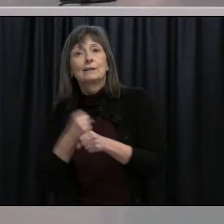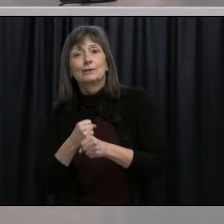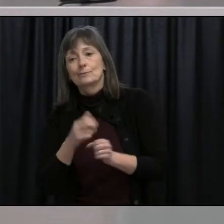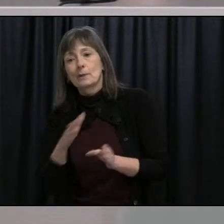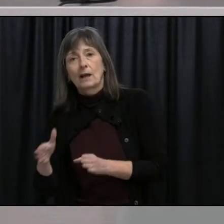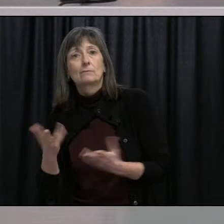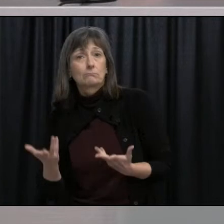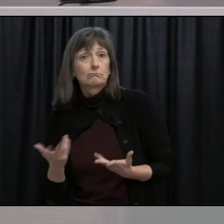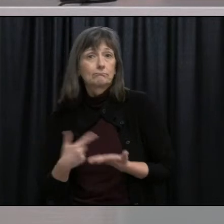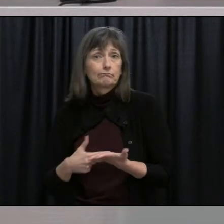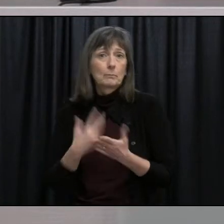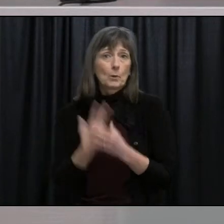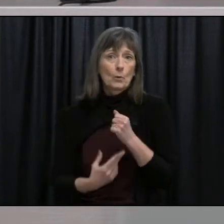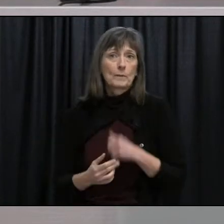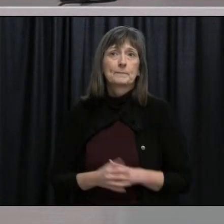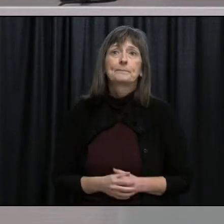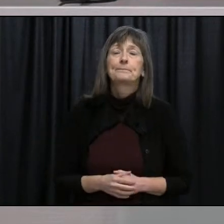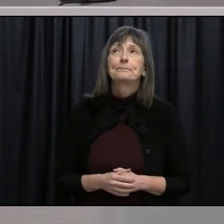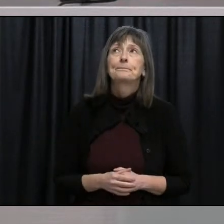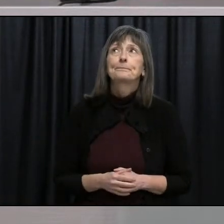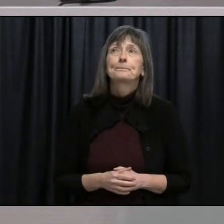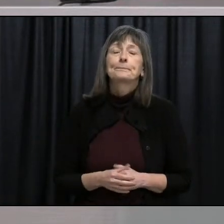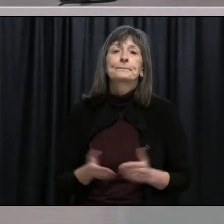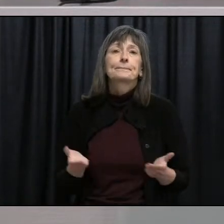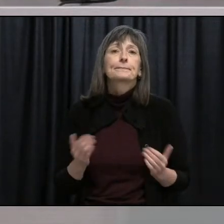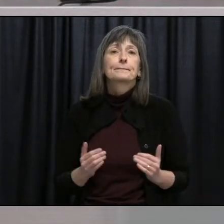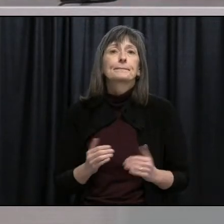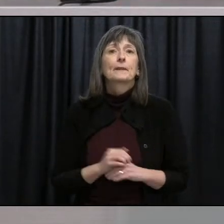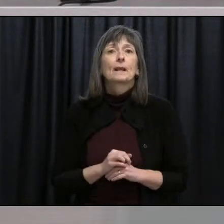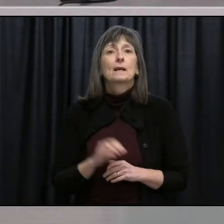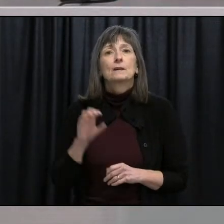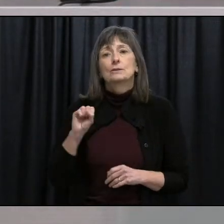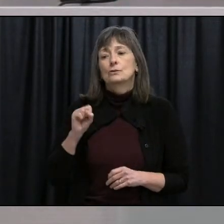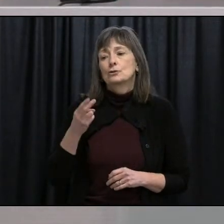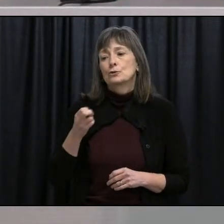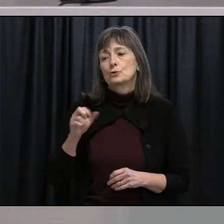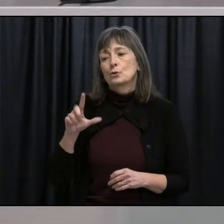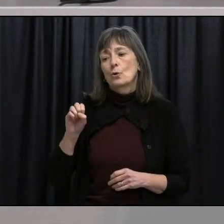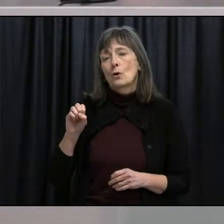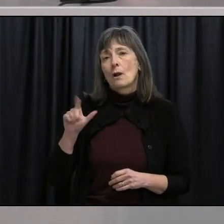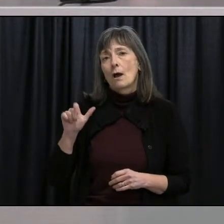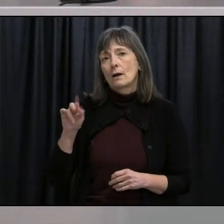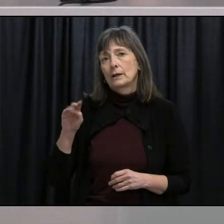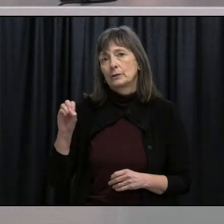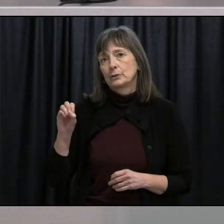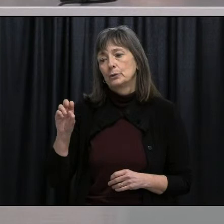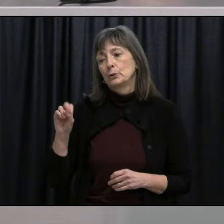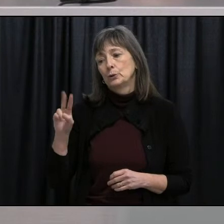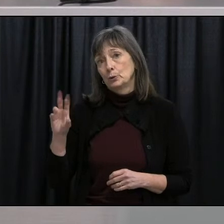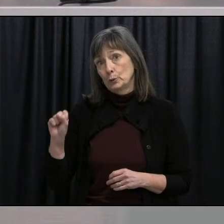Thank you. Our next questions are from Roger Bill with the Shoreline News. Please go ahead.